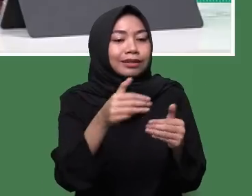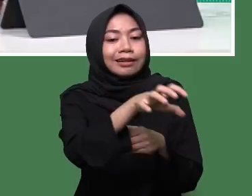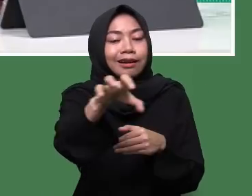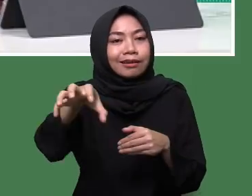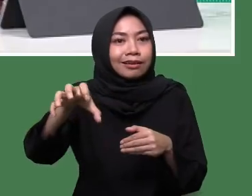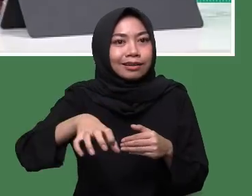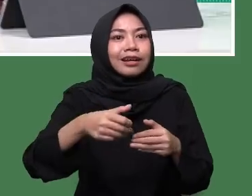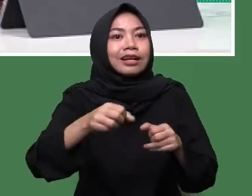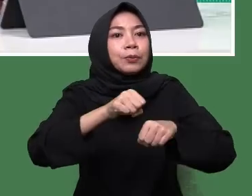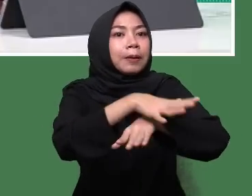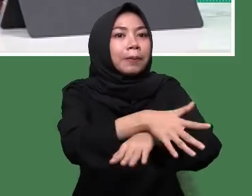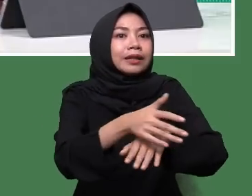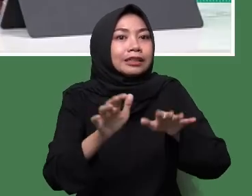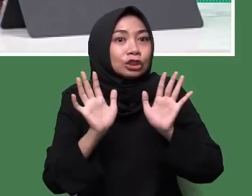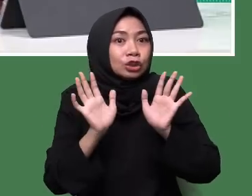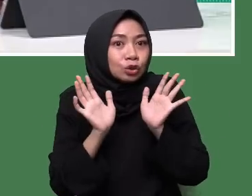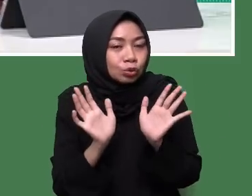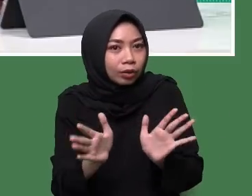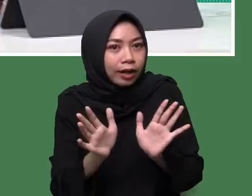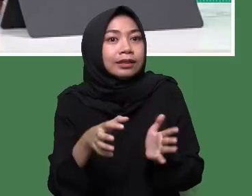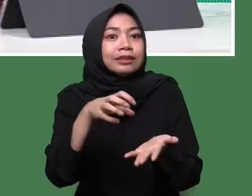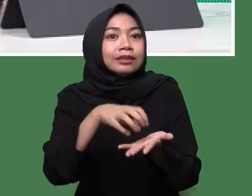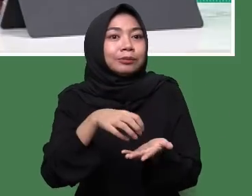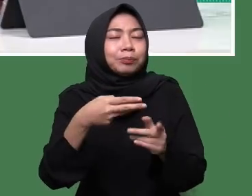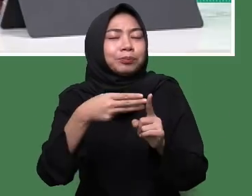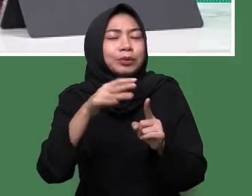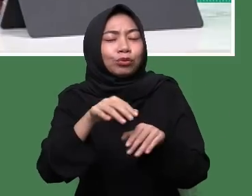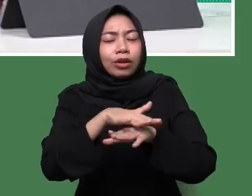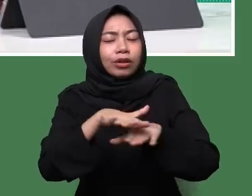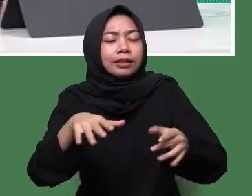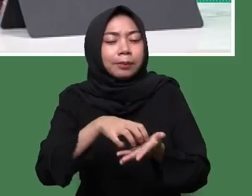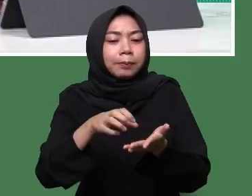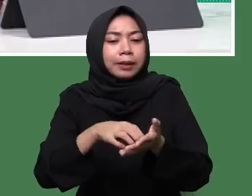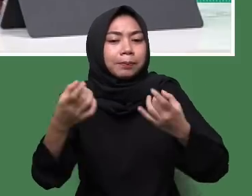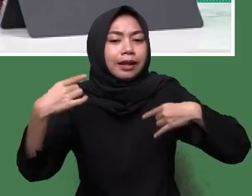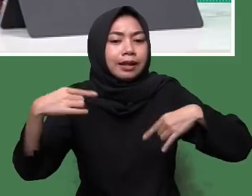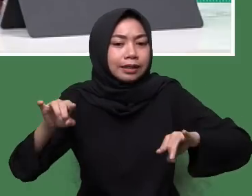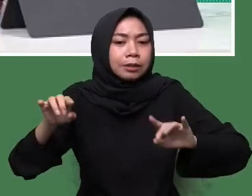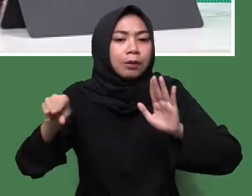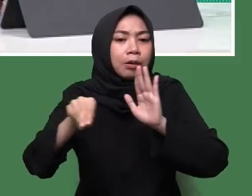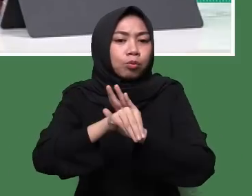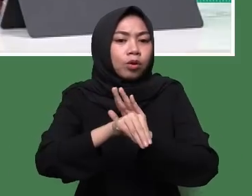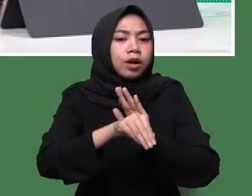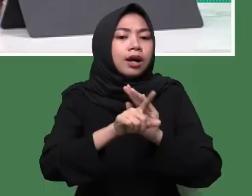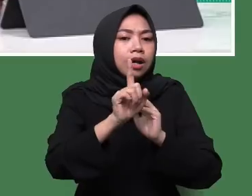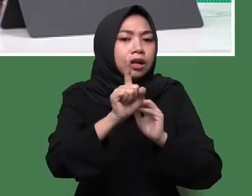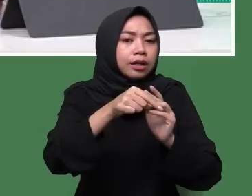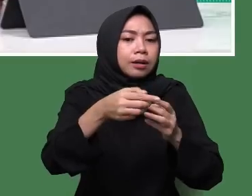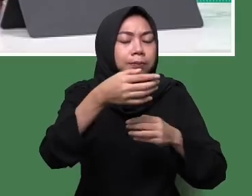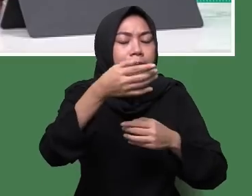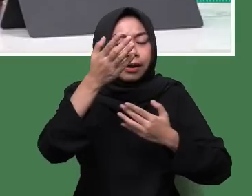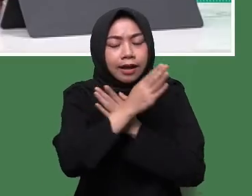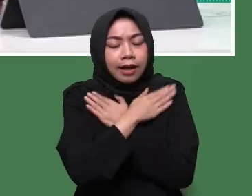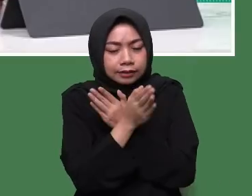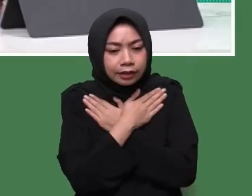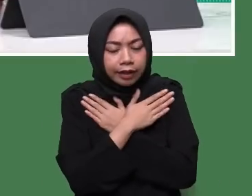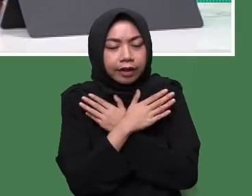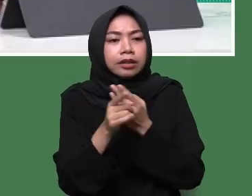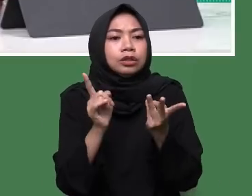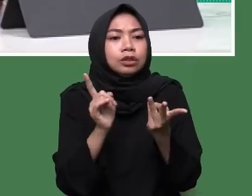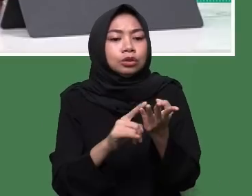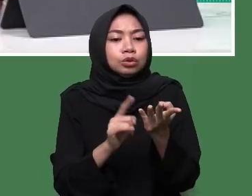I mentioned, not only in Bali and also Papua, but also in Aceh, in East Java, where the